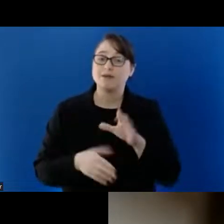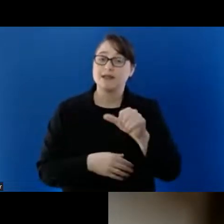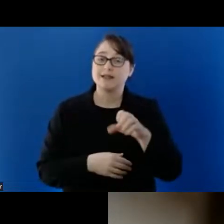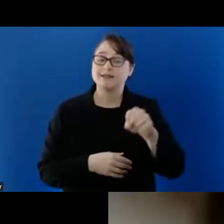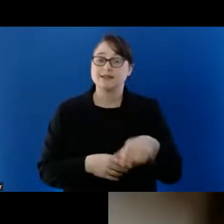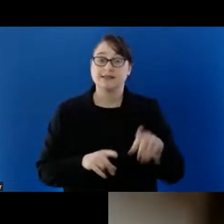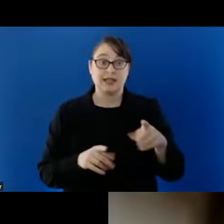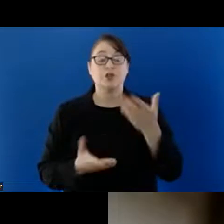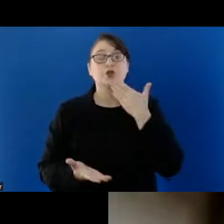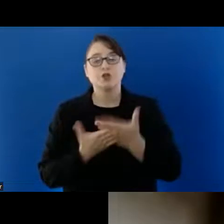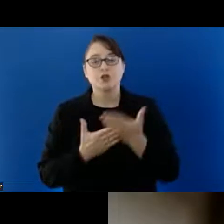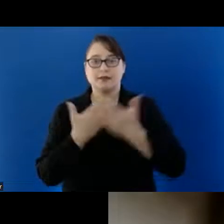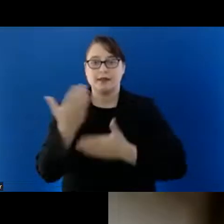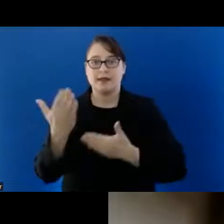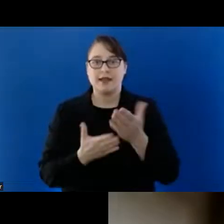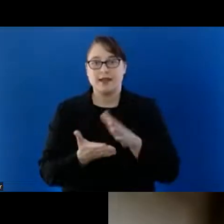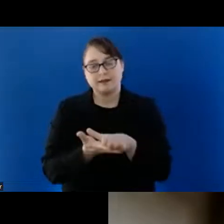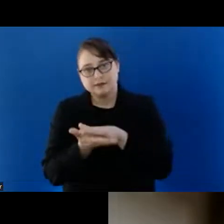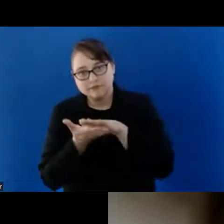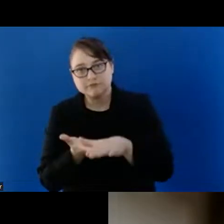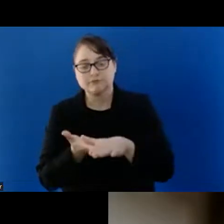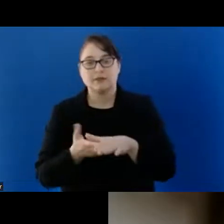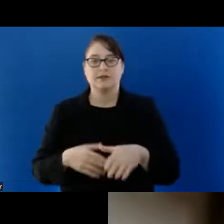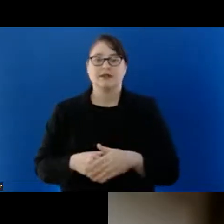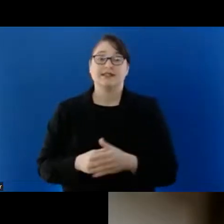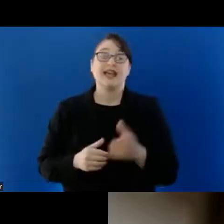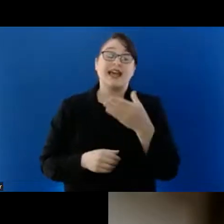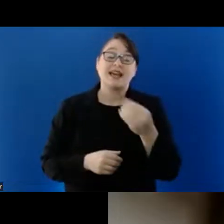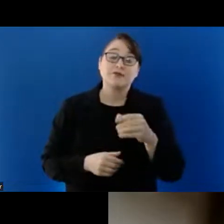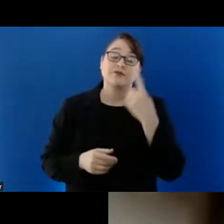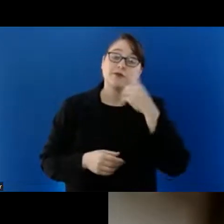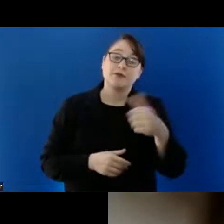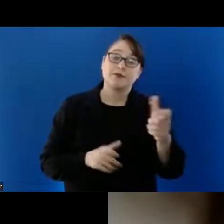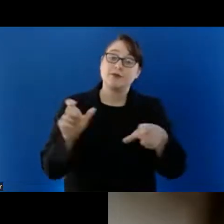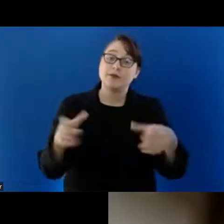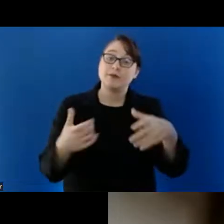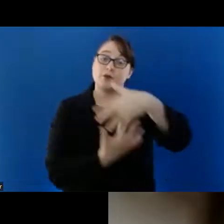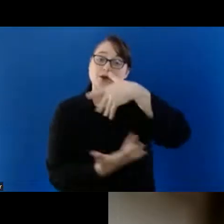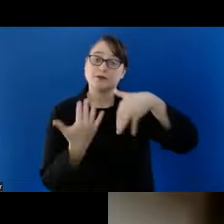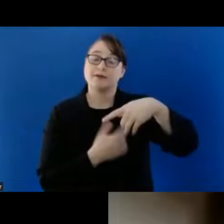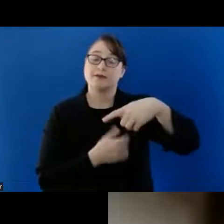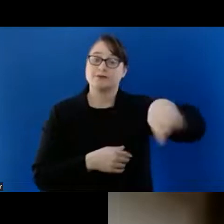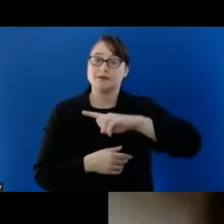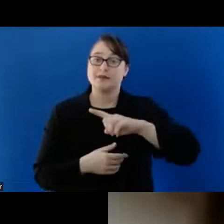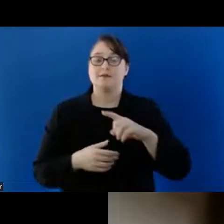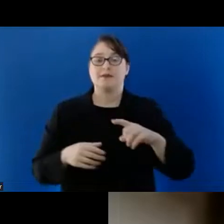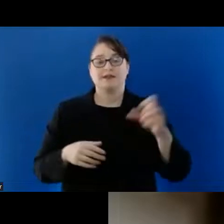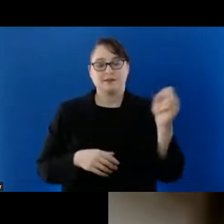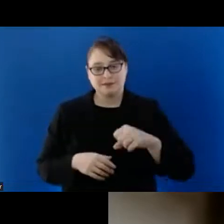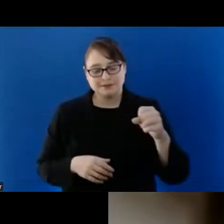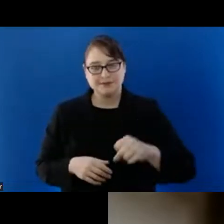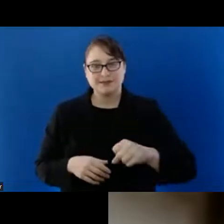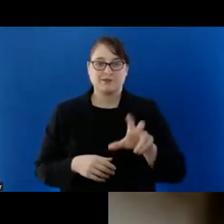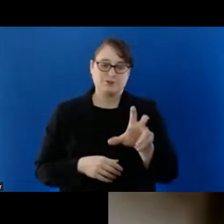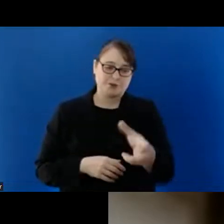hand hygiene for them as well as others who may come in contact with them. So yes, ma'am, washing off those handles and the doorknobs